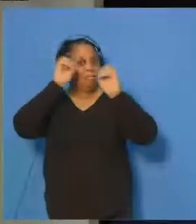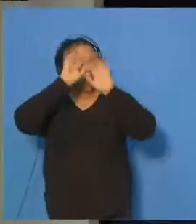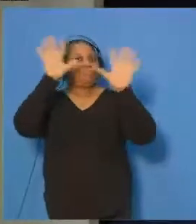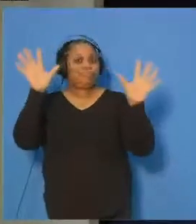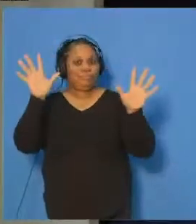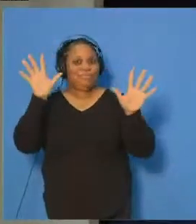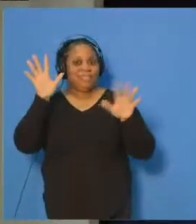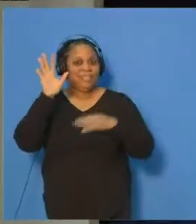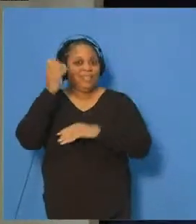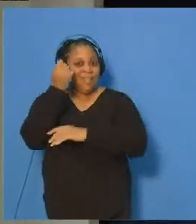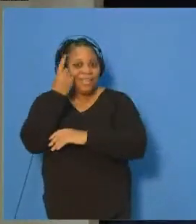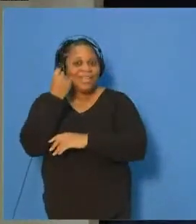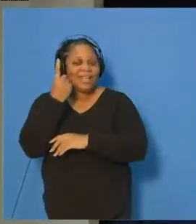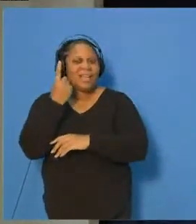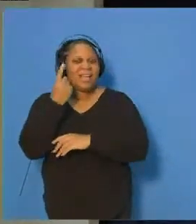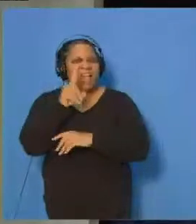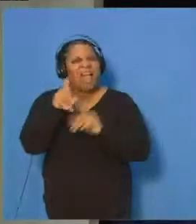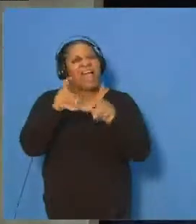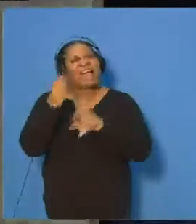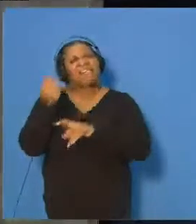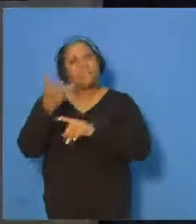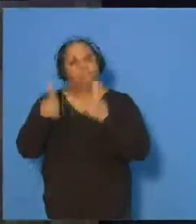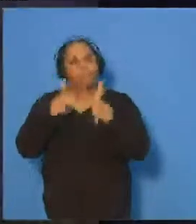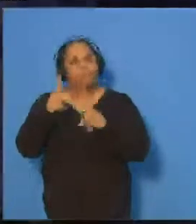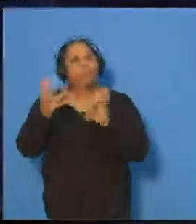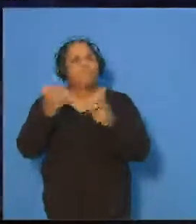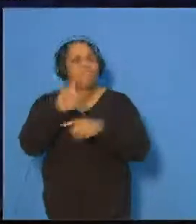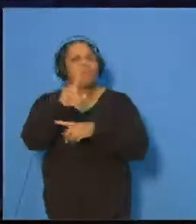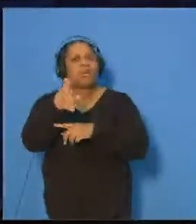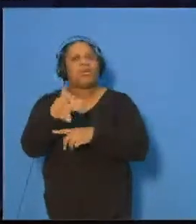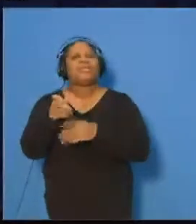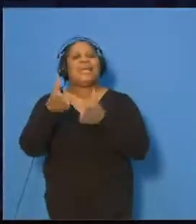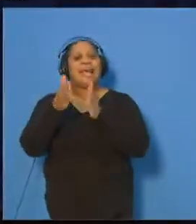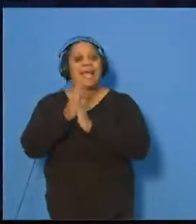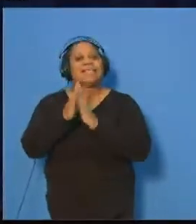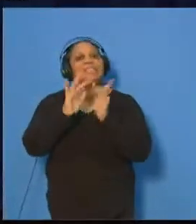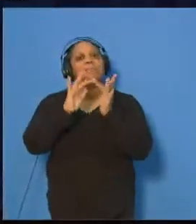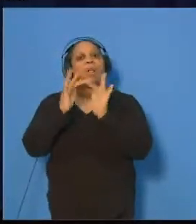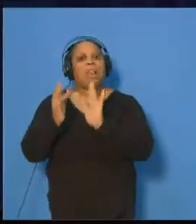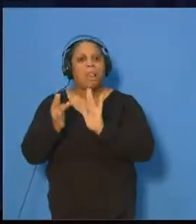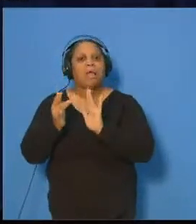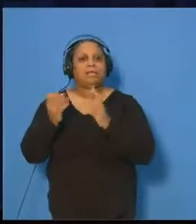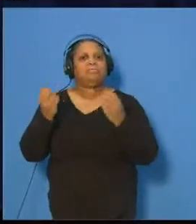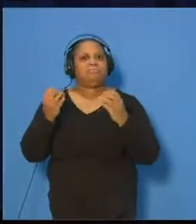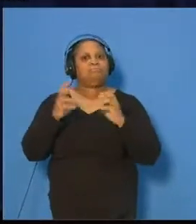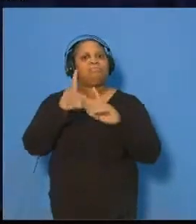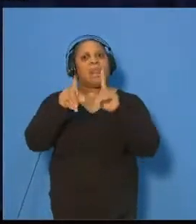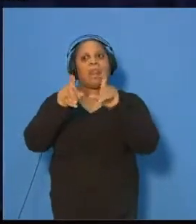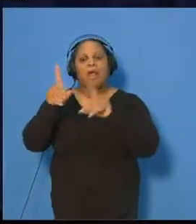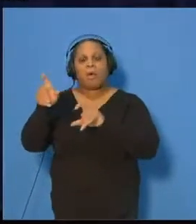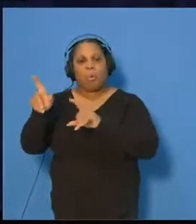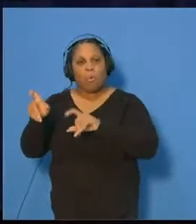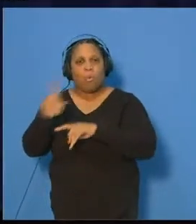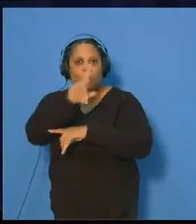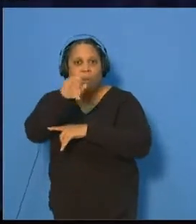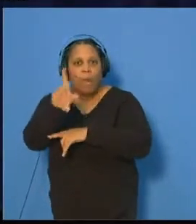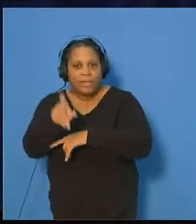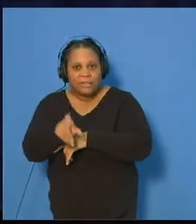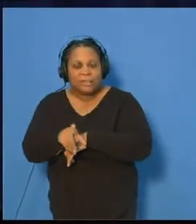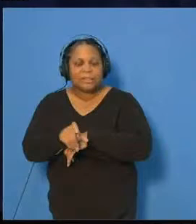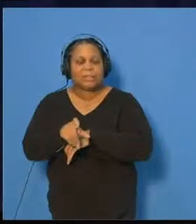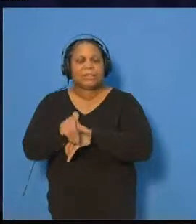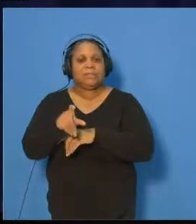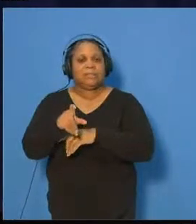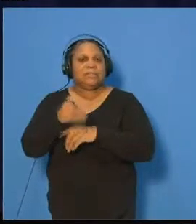a few persons if they wanted to get questions and ask them online. A lot of those questions were in regards to the information of